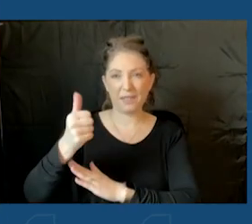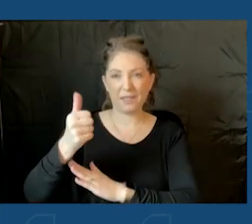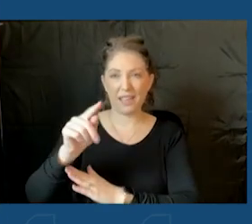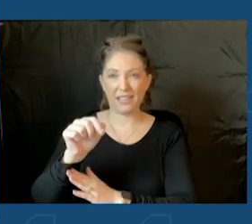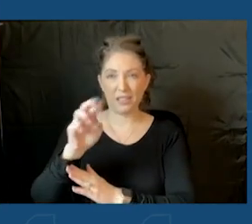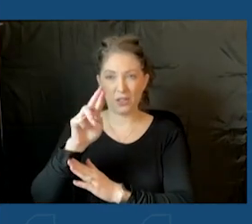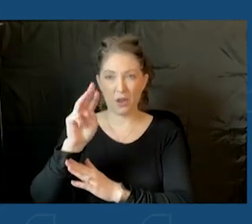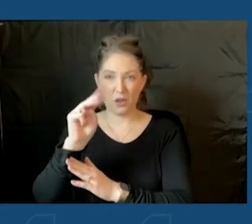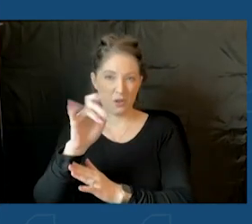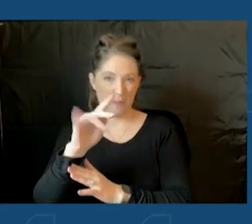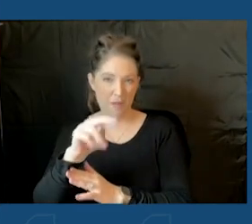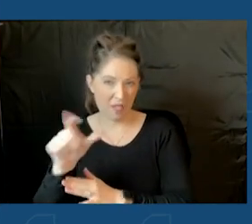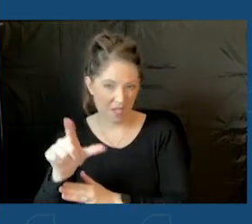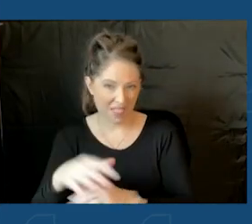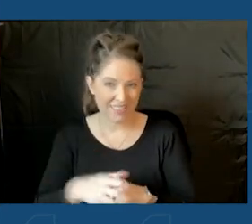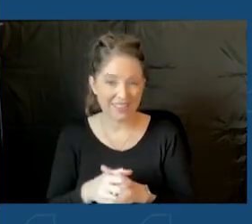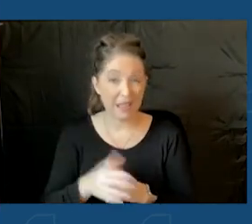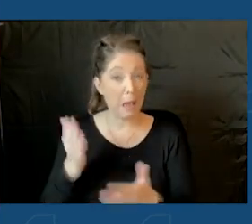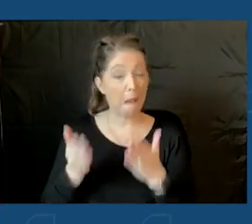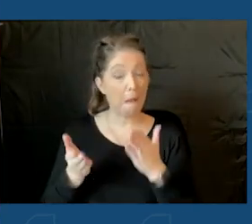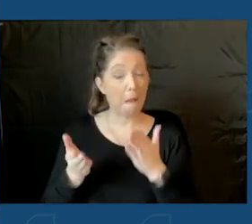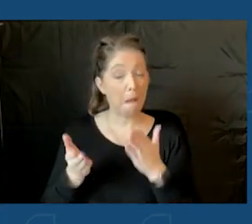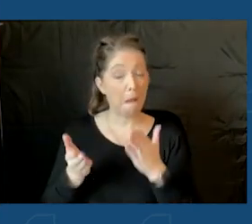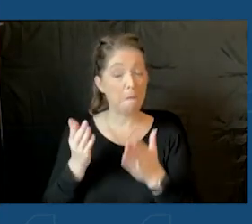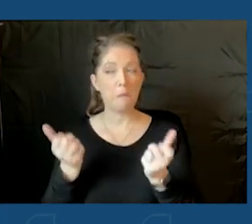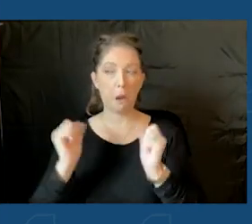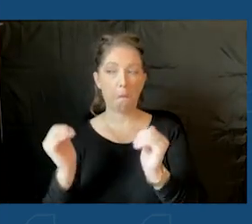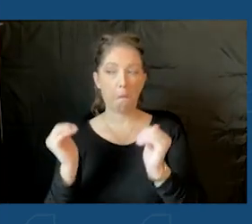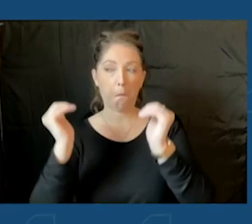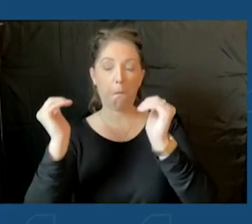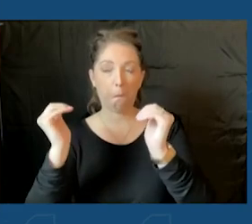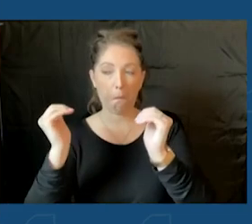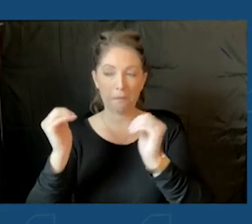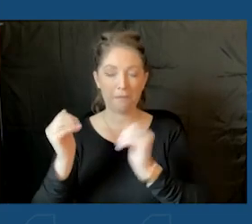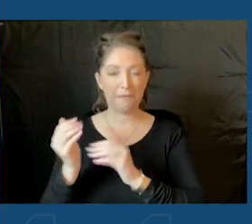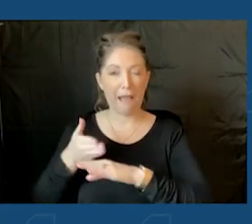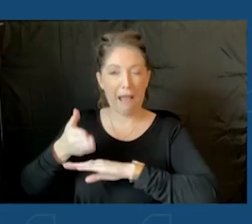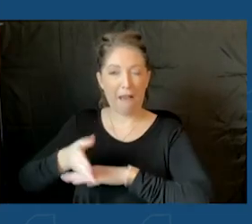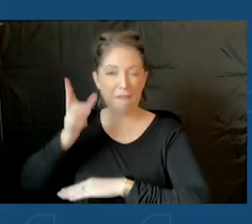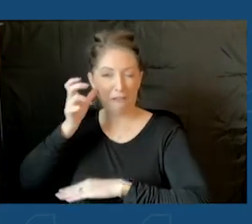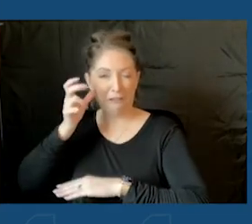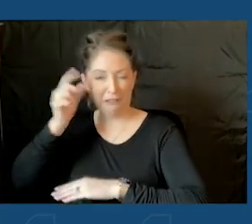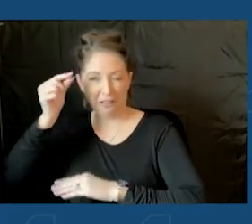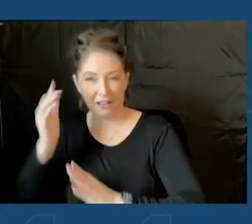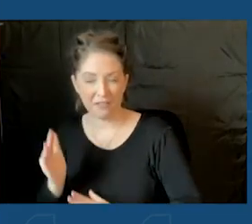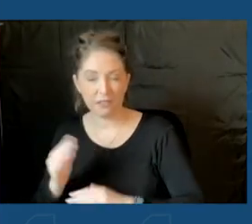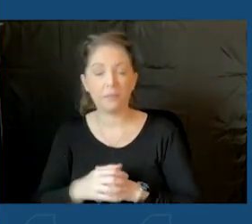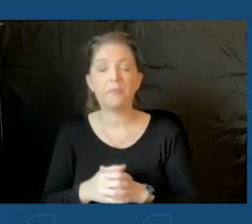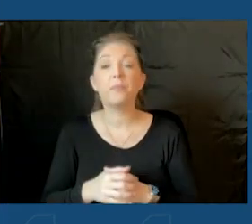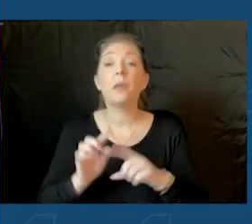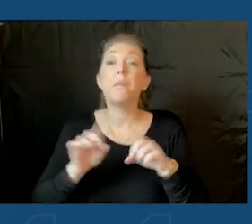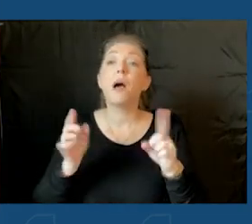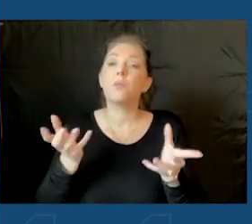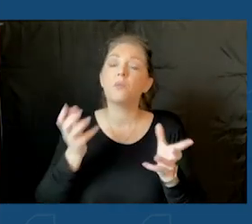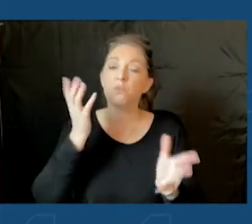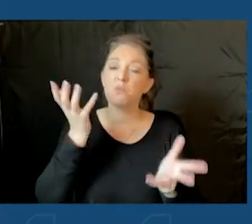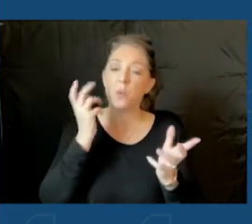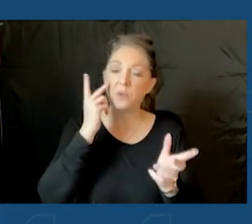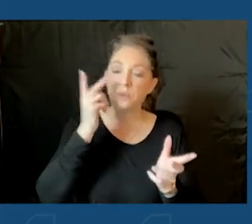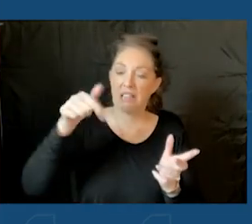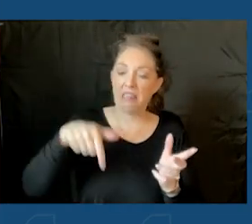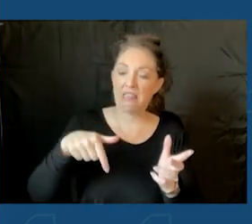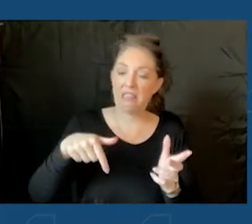that goal, having heard the governor, but we want to see this terminal be